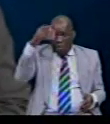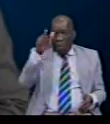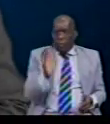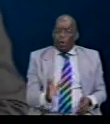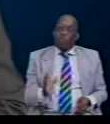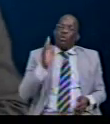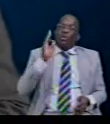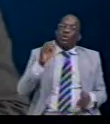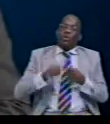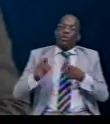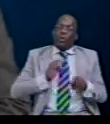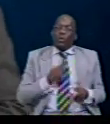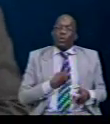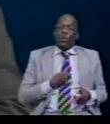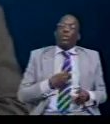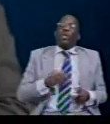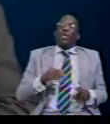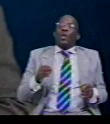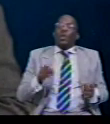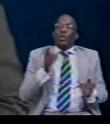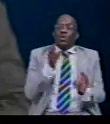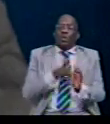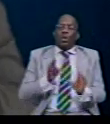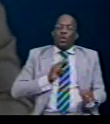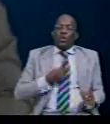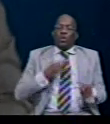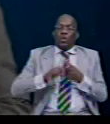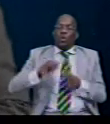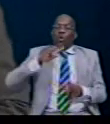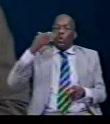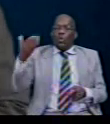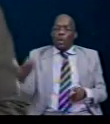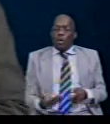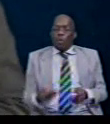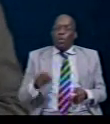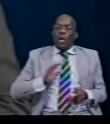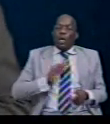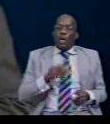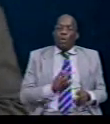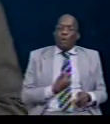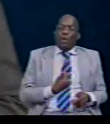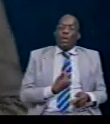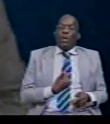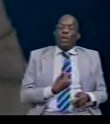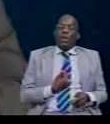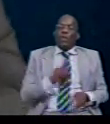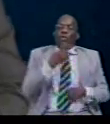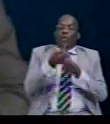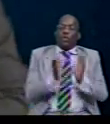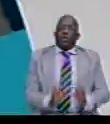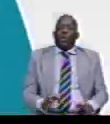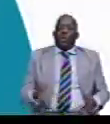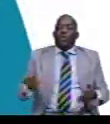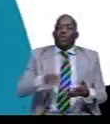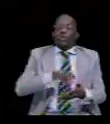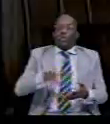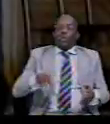guest artist for tonight, Jonathan White, as he leads us in praise and worship. God bless